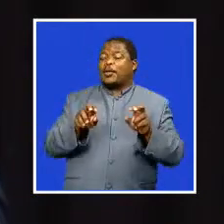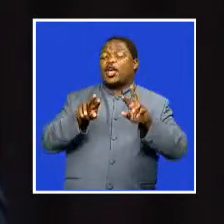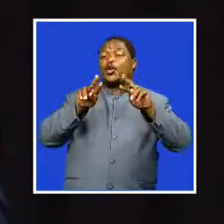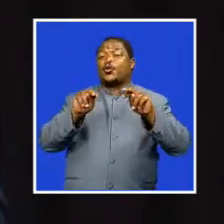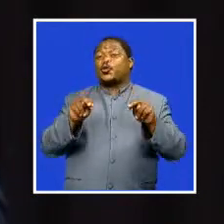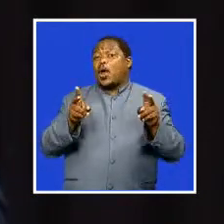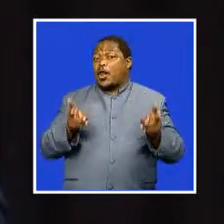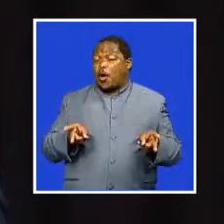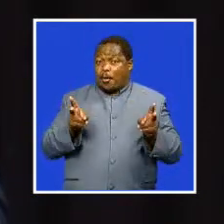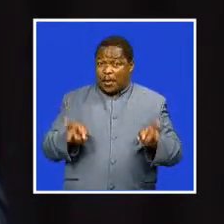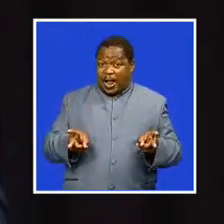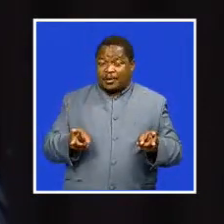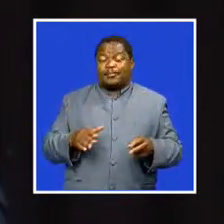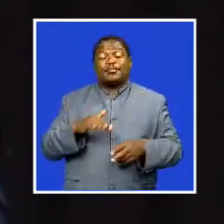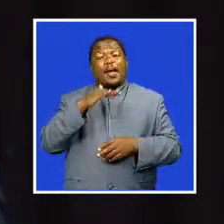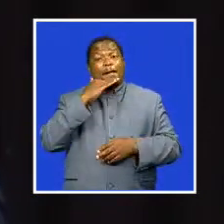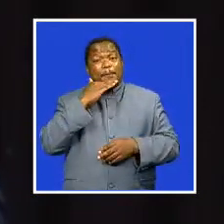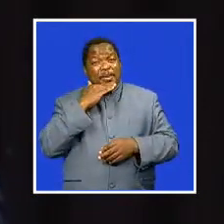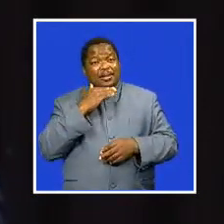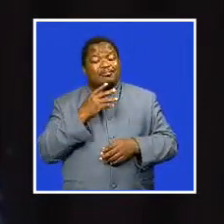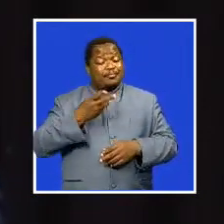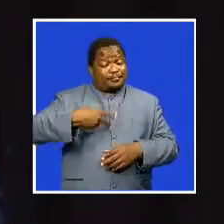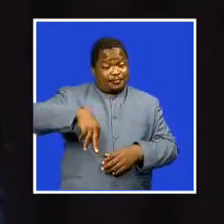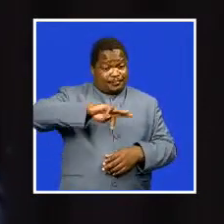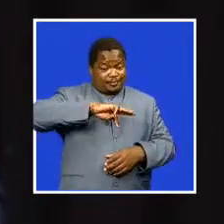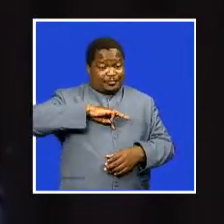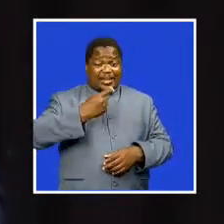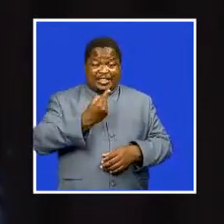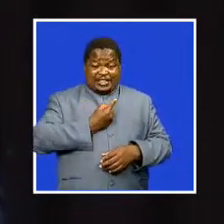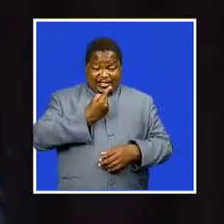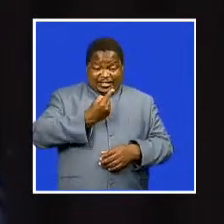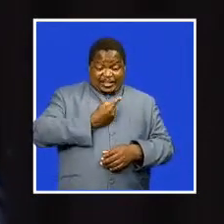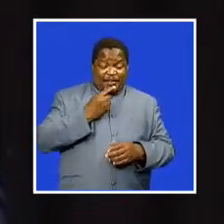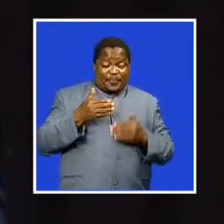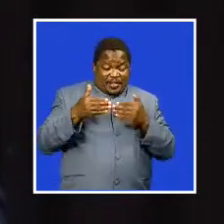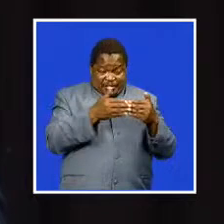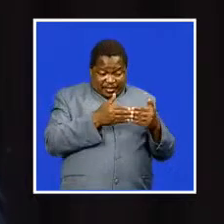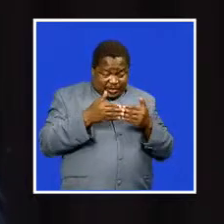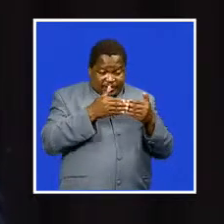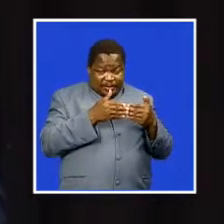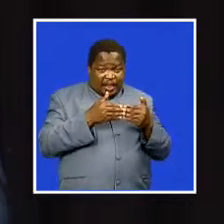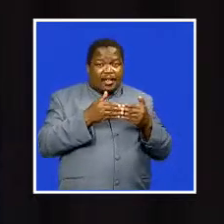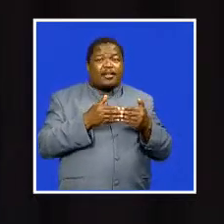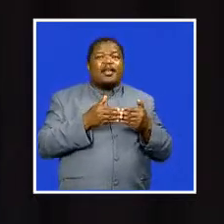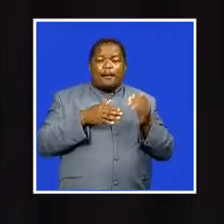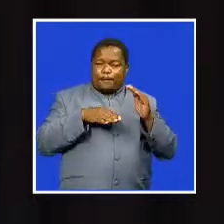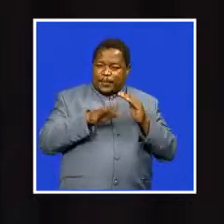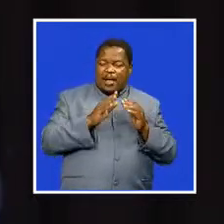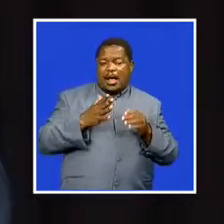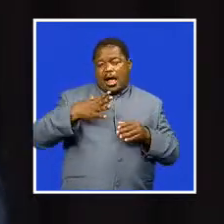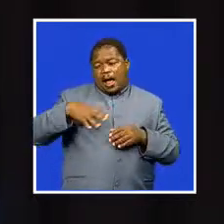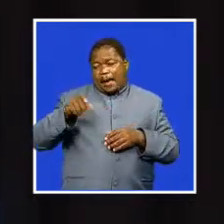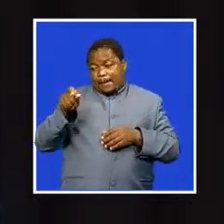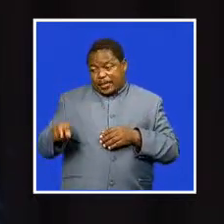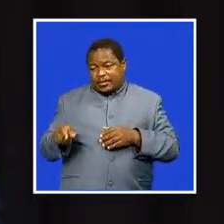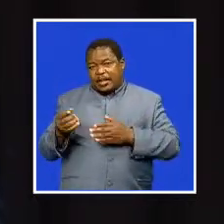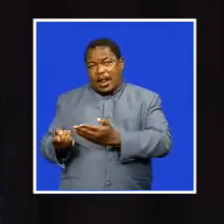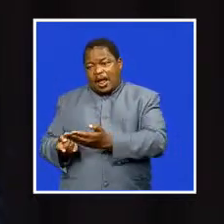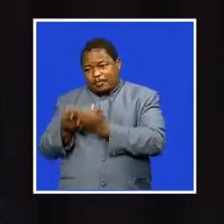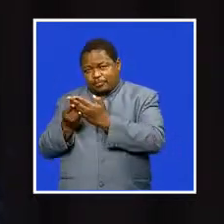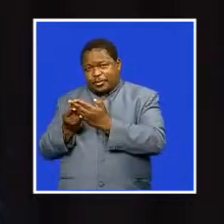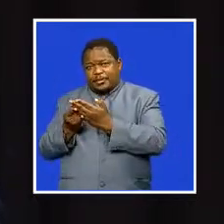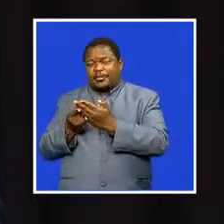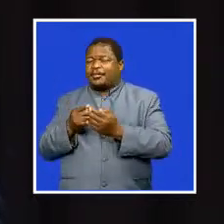but also of those around us. This begins with simple but important habits, including